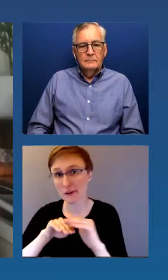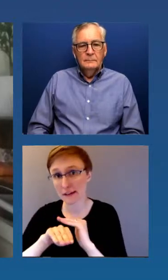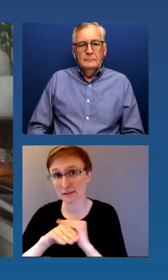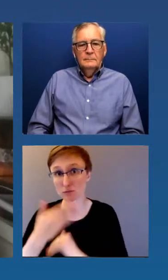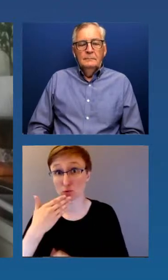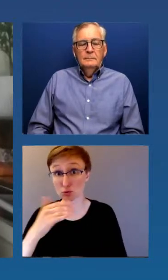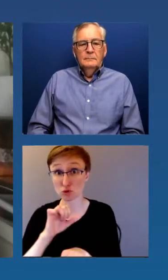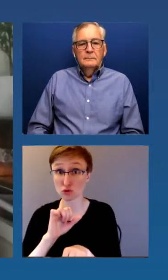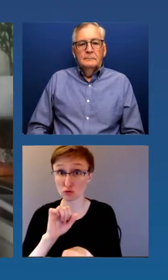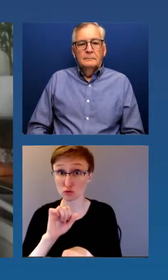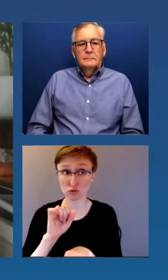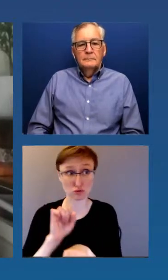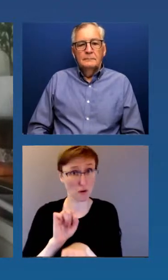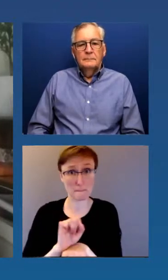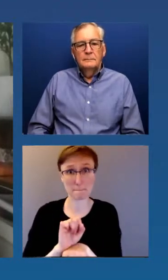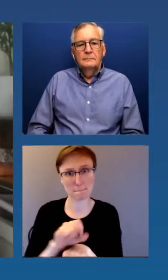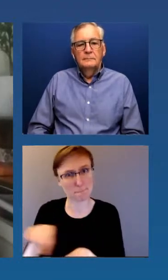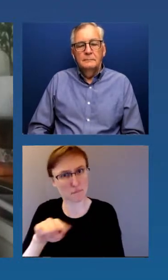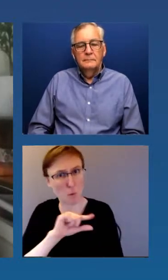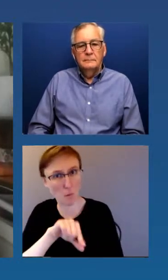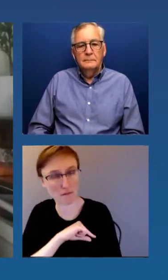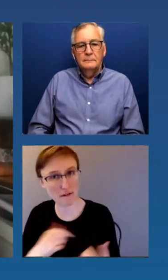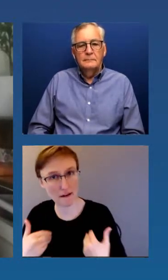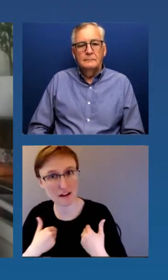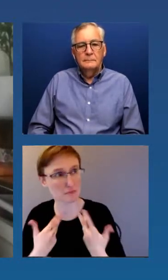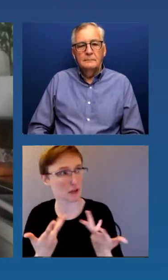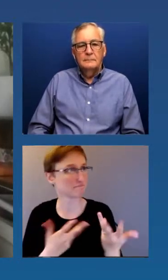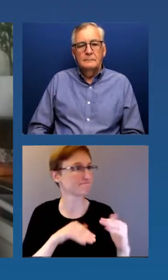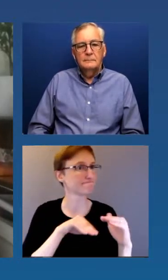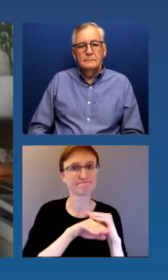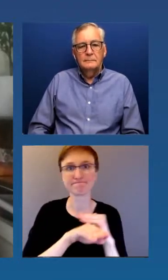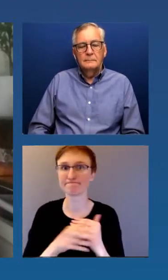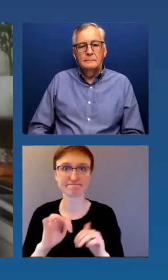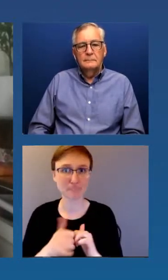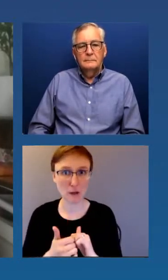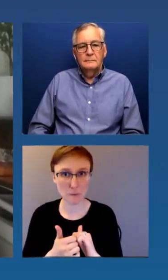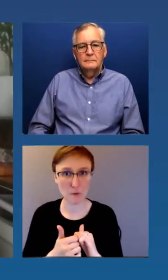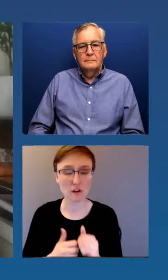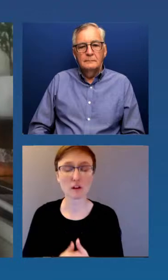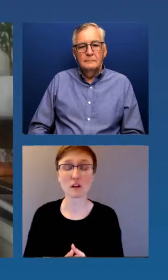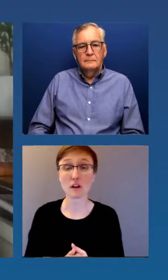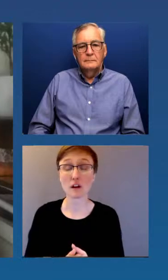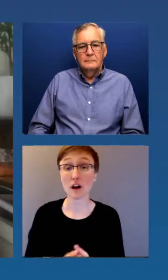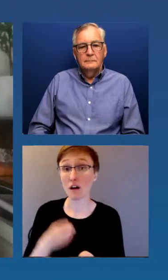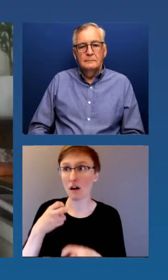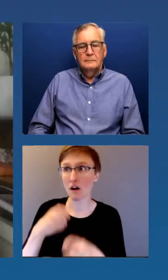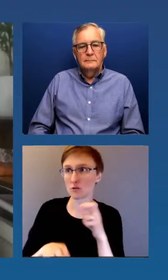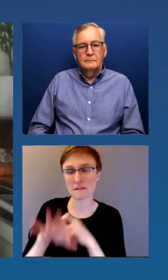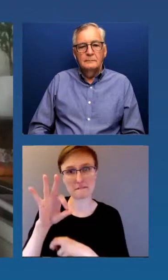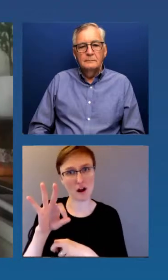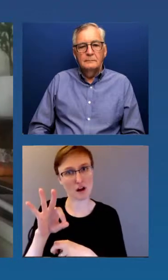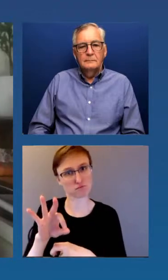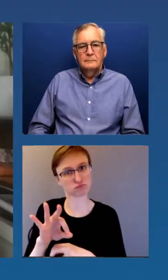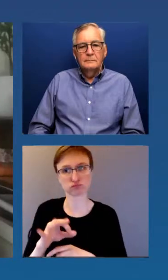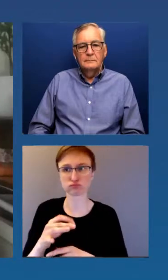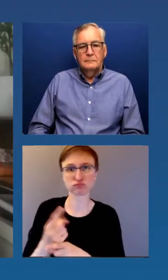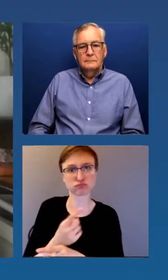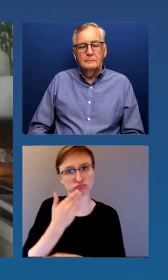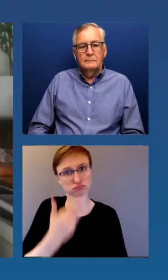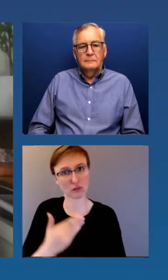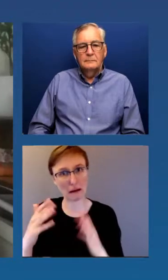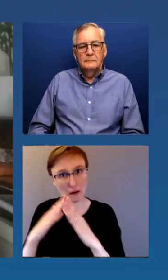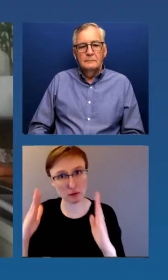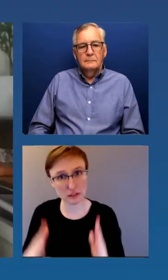qualified, to afford suitable and affordable housing, and to access healthcare, which should be by principle, universal